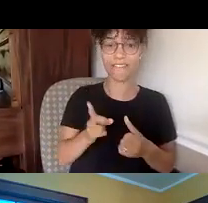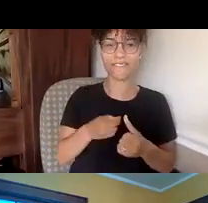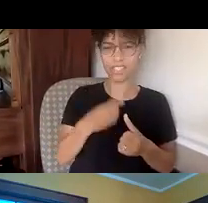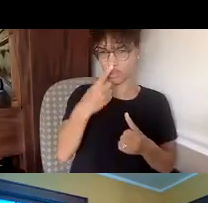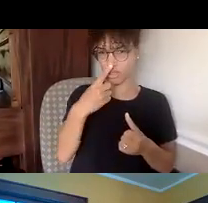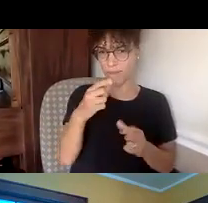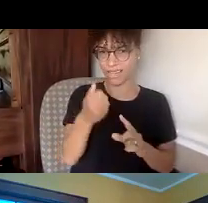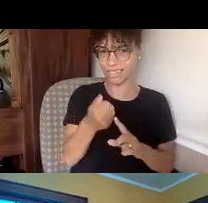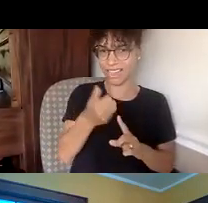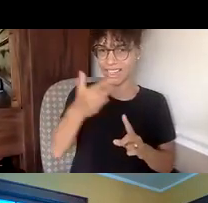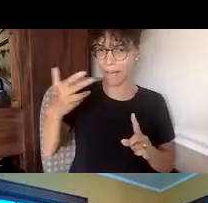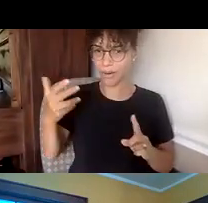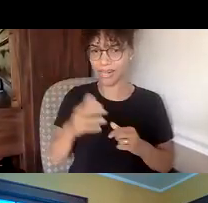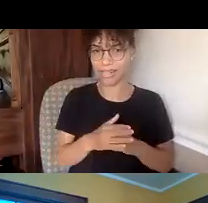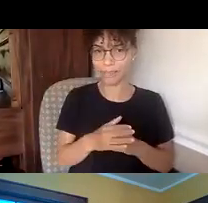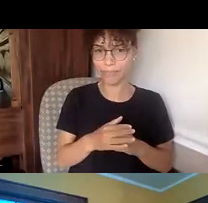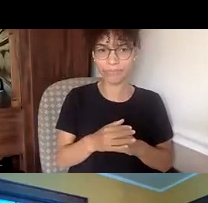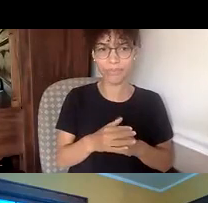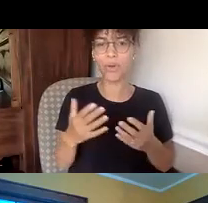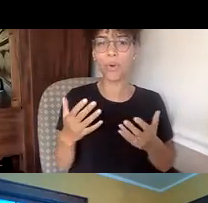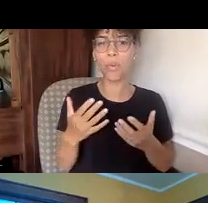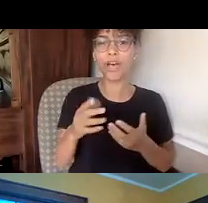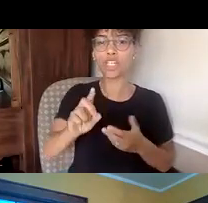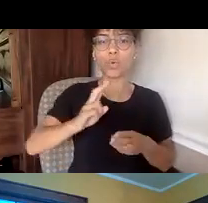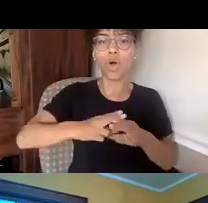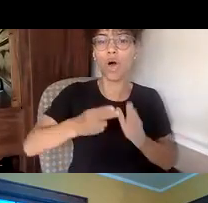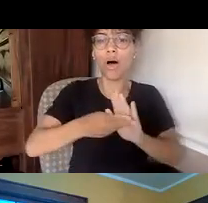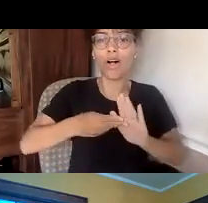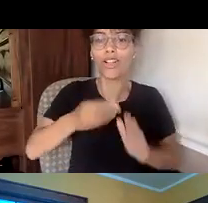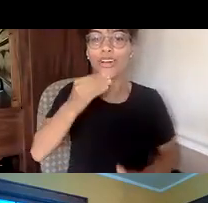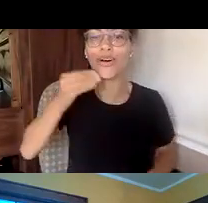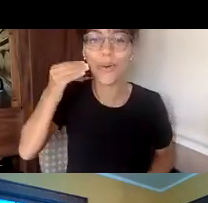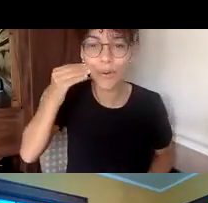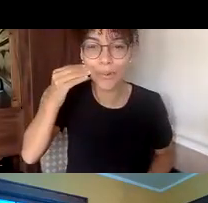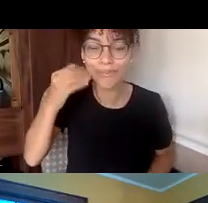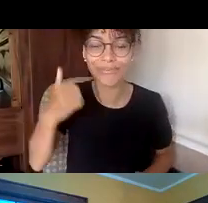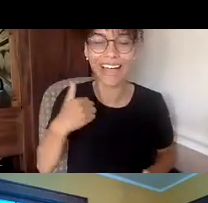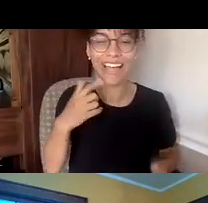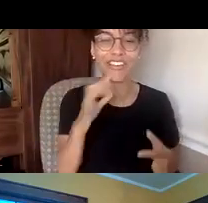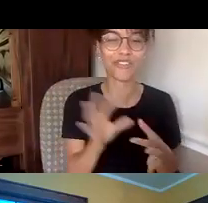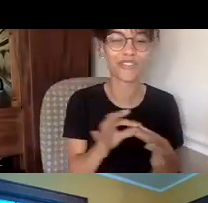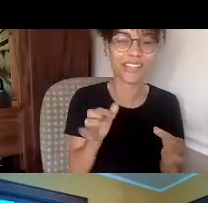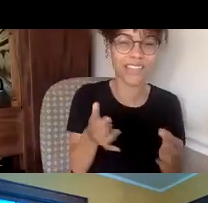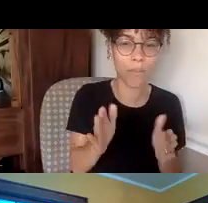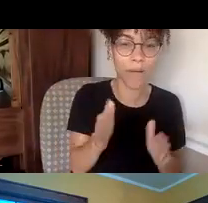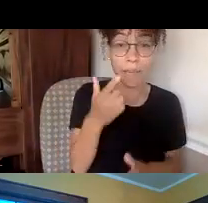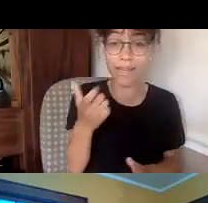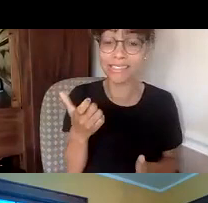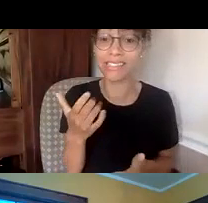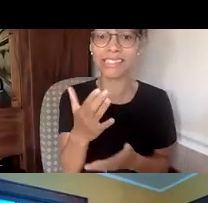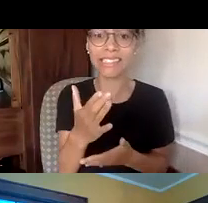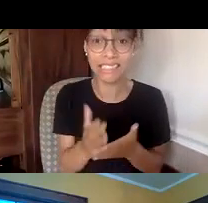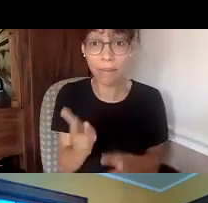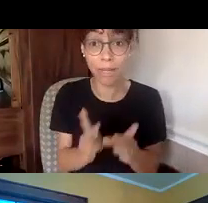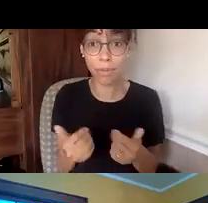on, where do you call home? And I frame it like that because some people may have multiple kinds of